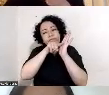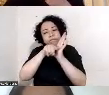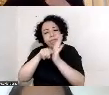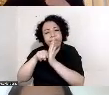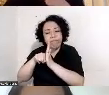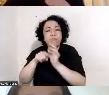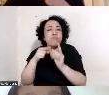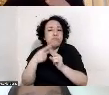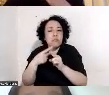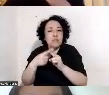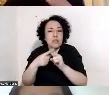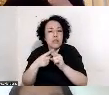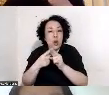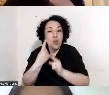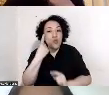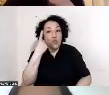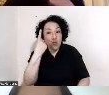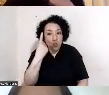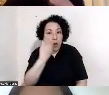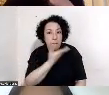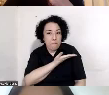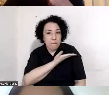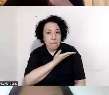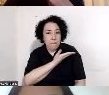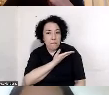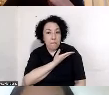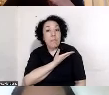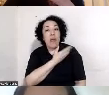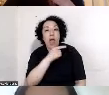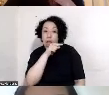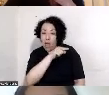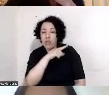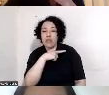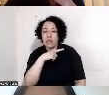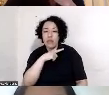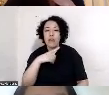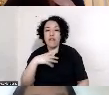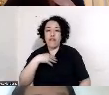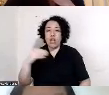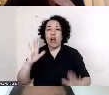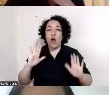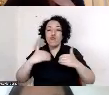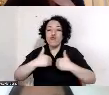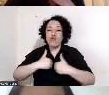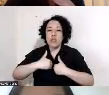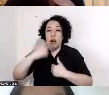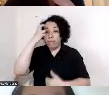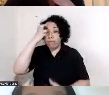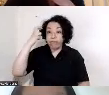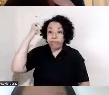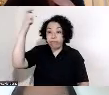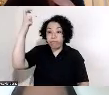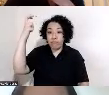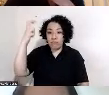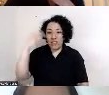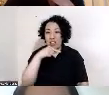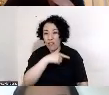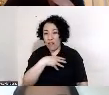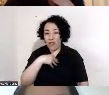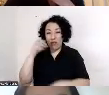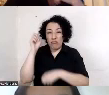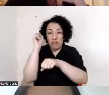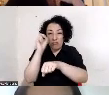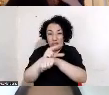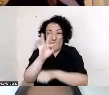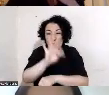colega nossa da UConn tem um filho com autismo e com altas habilidades. E ele não conseguiu sobreviver nem ao primeiro semestre da faculdade,